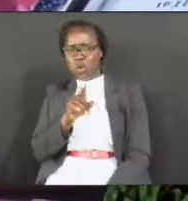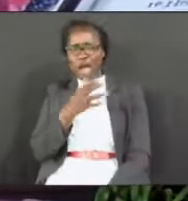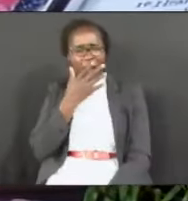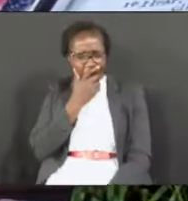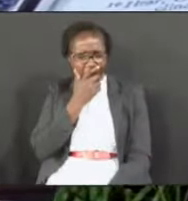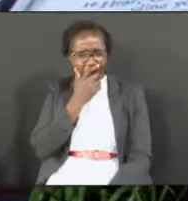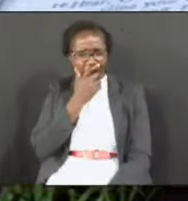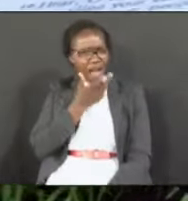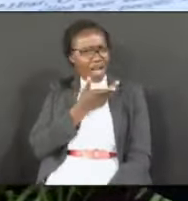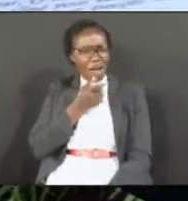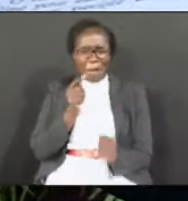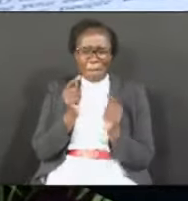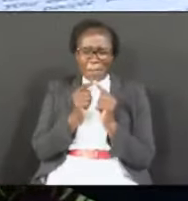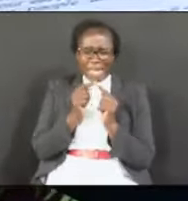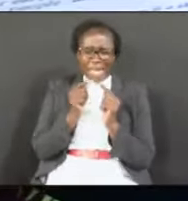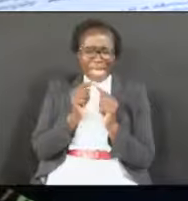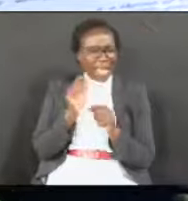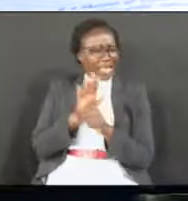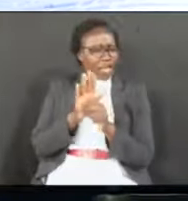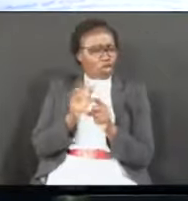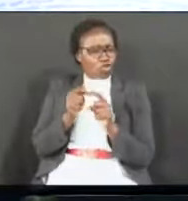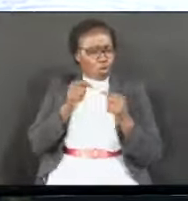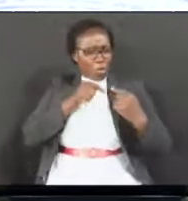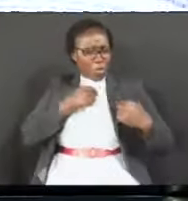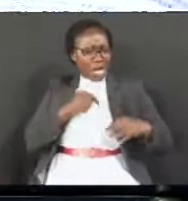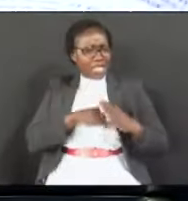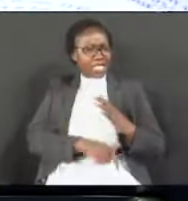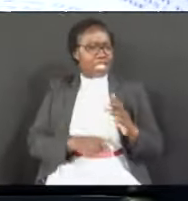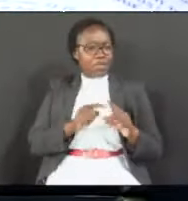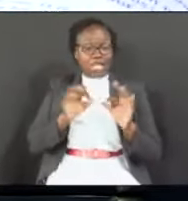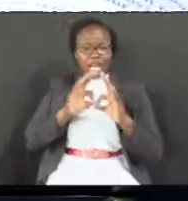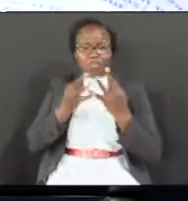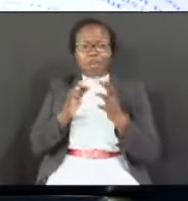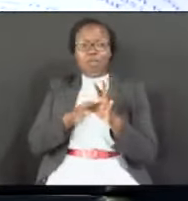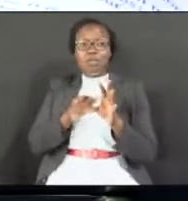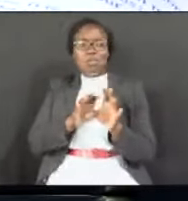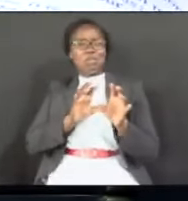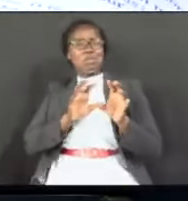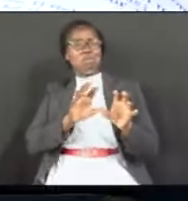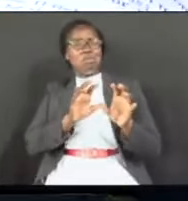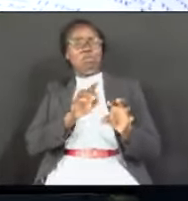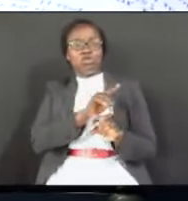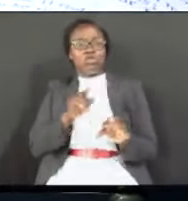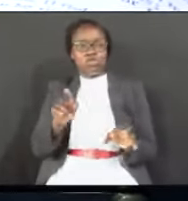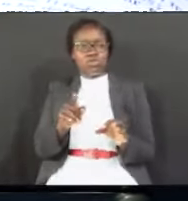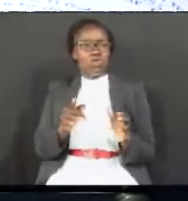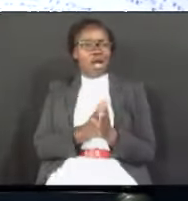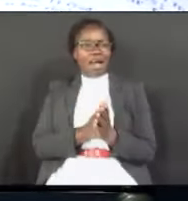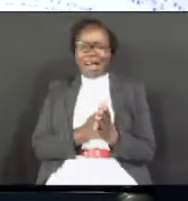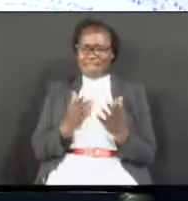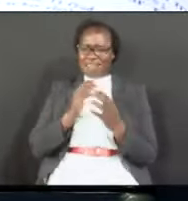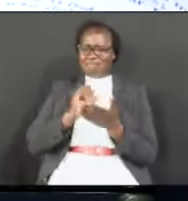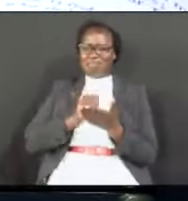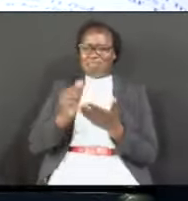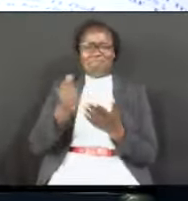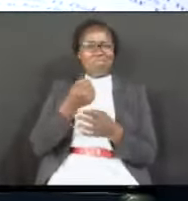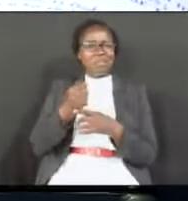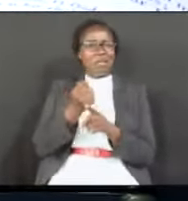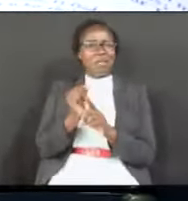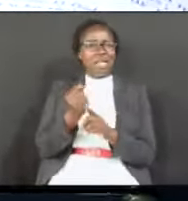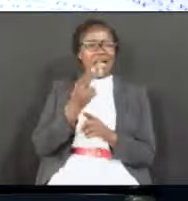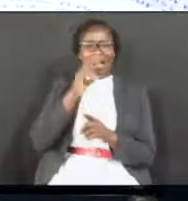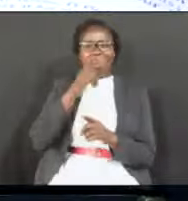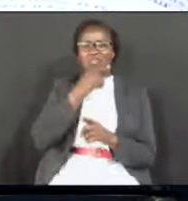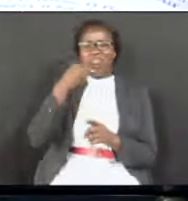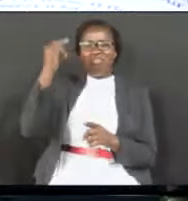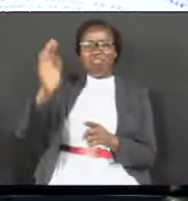would bear any pain from out there. But when a family member mocks you, belittles you, and makes you feel nothing,